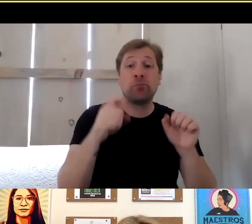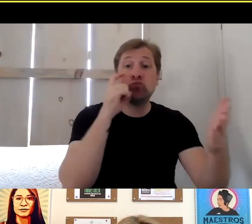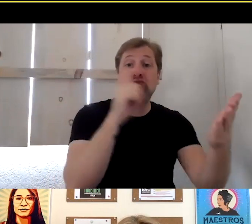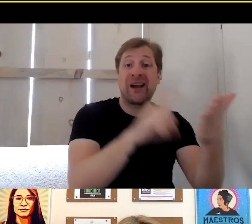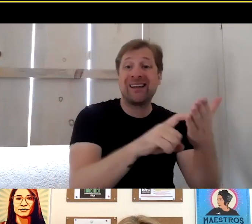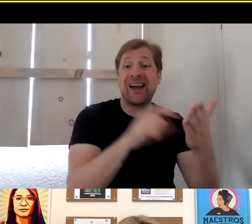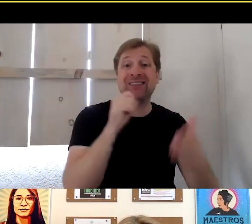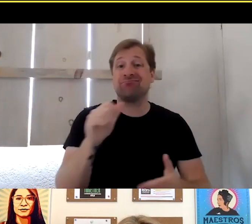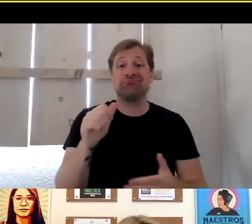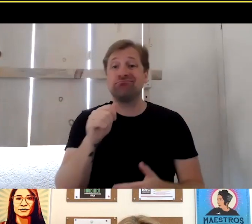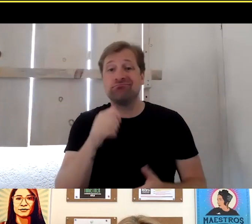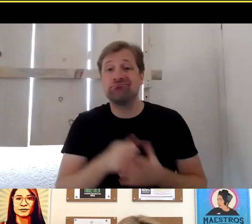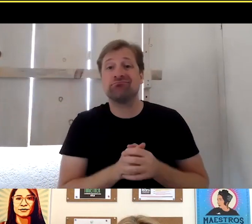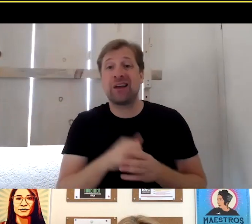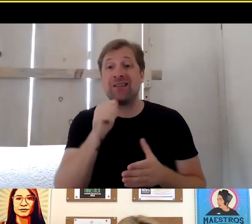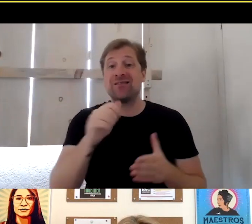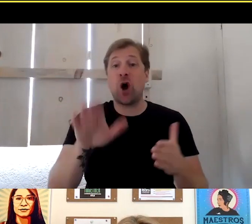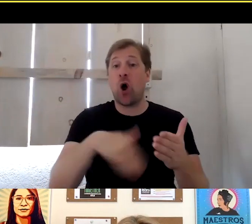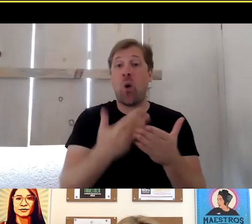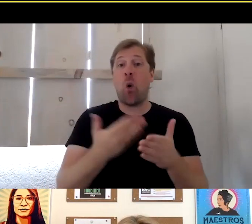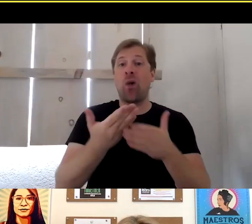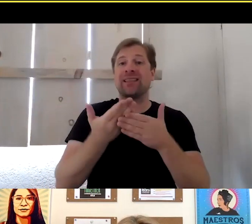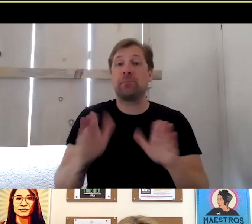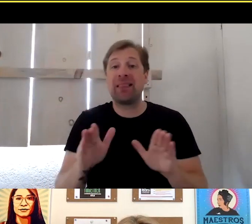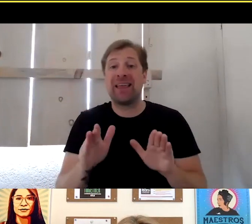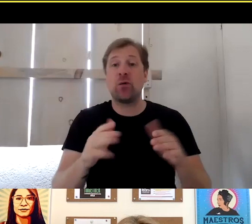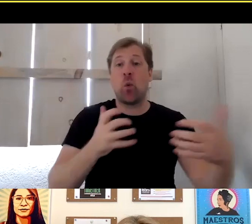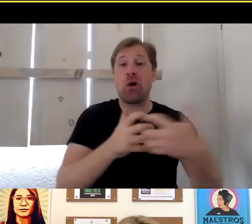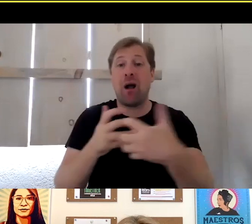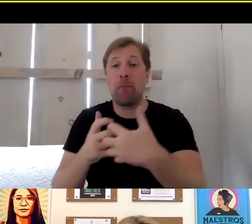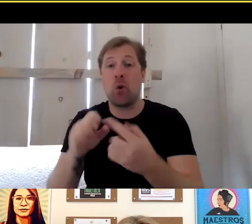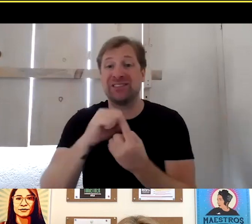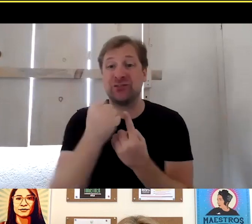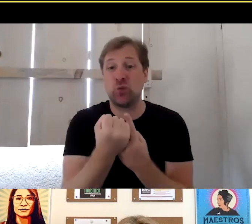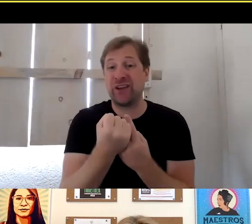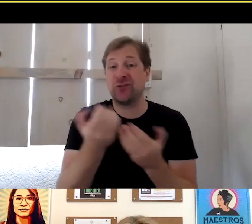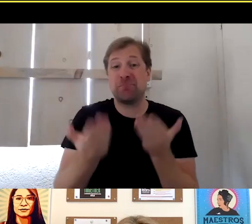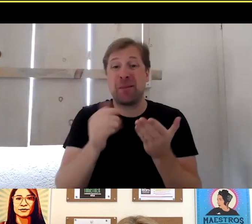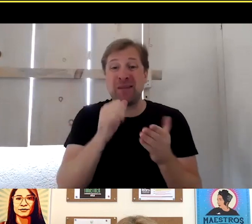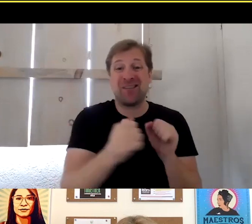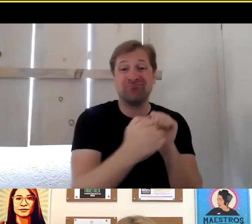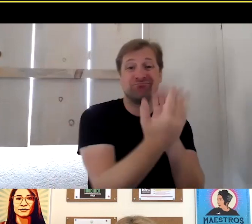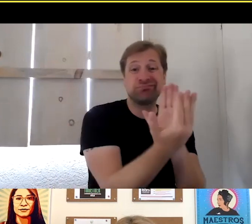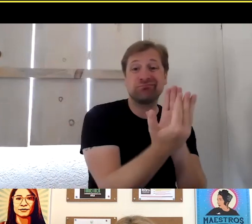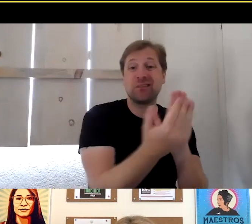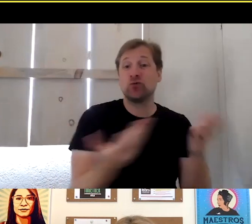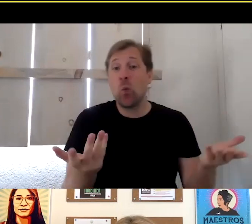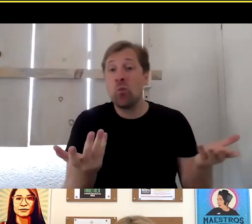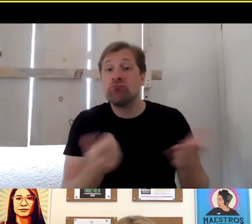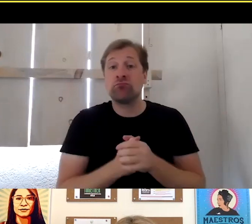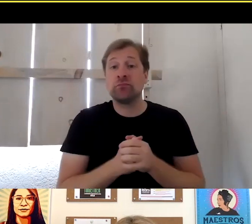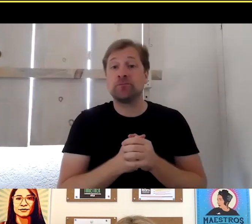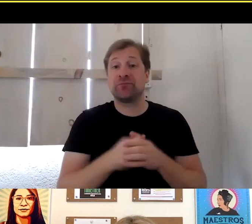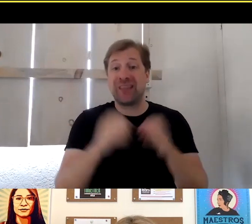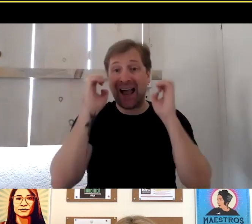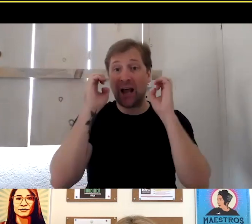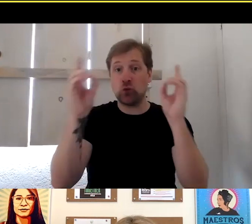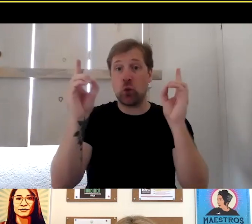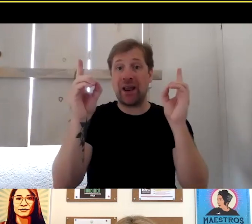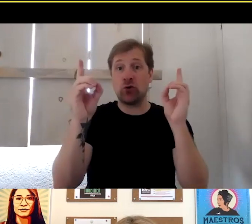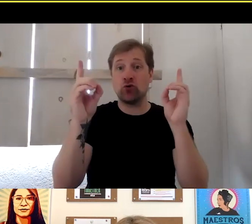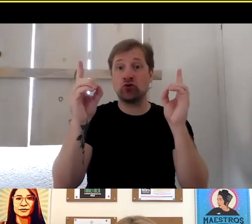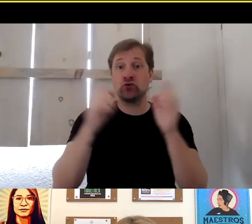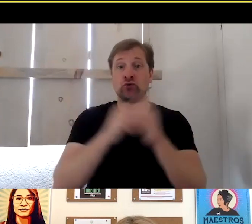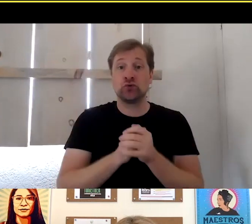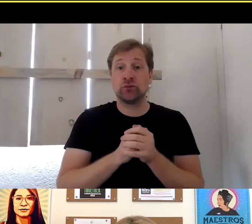not every split class or combo scenario may be addressed. So educators that